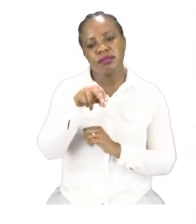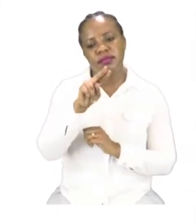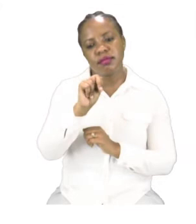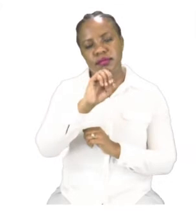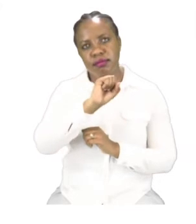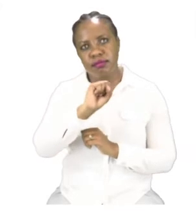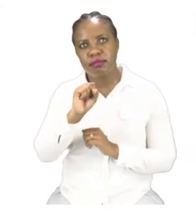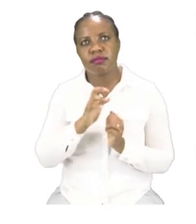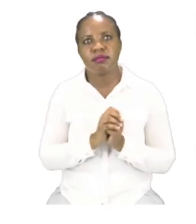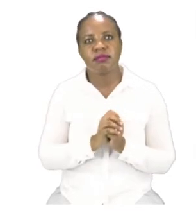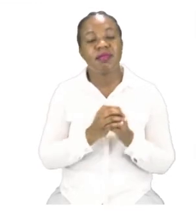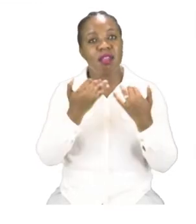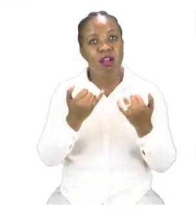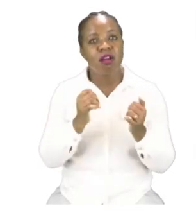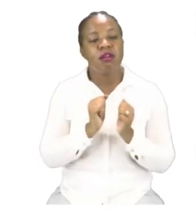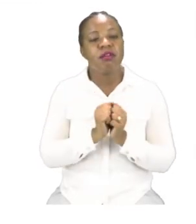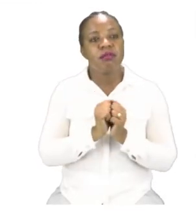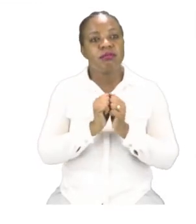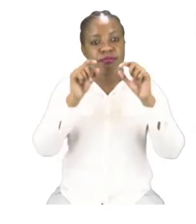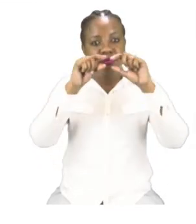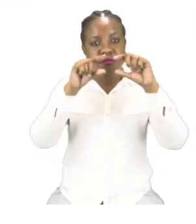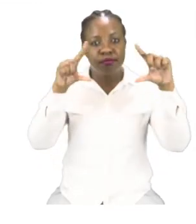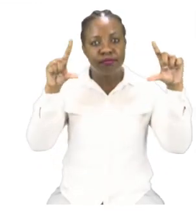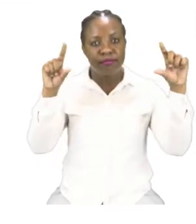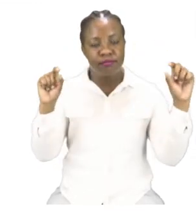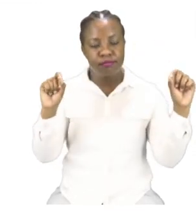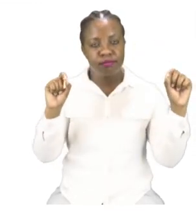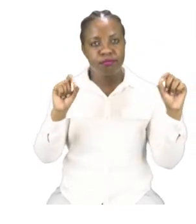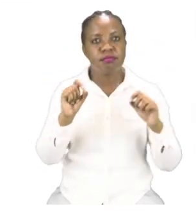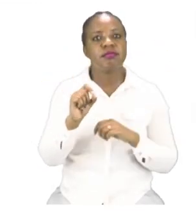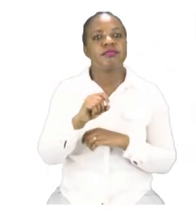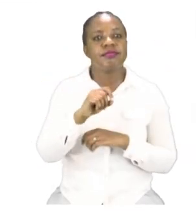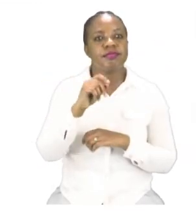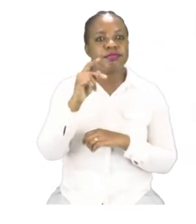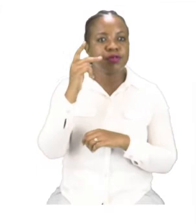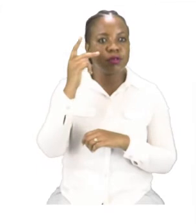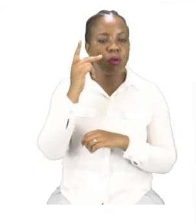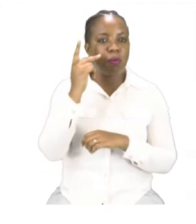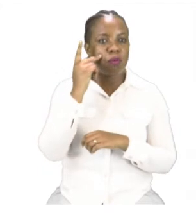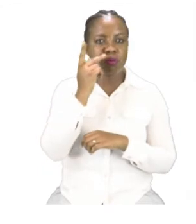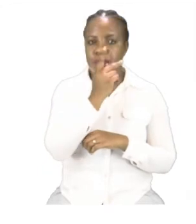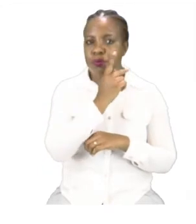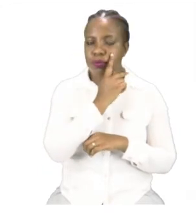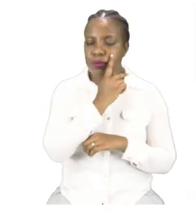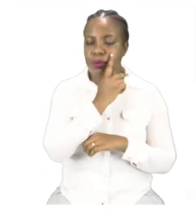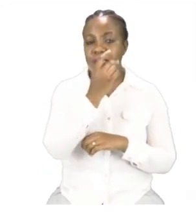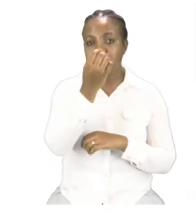correct pronouns from the word box and fill it in the spaces for the